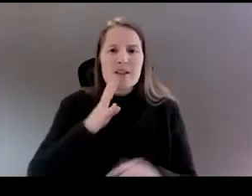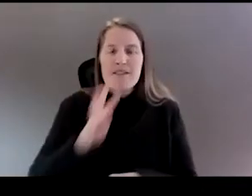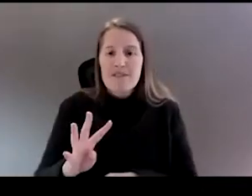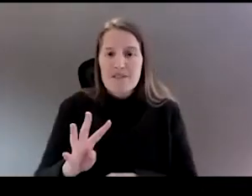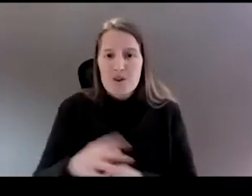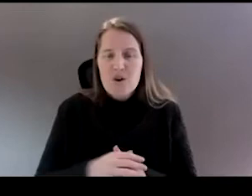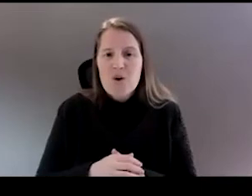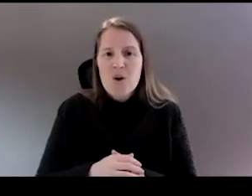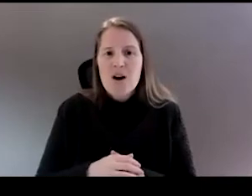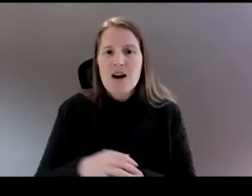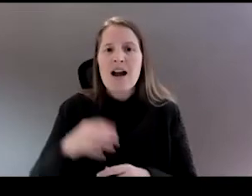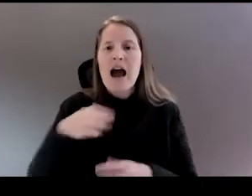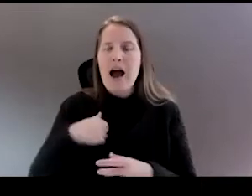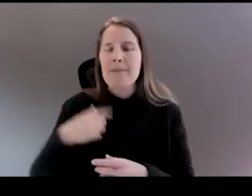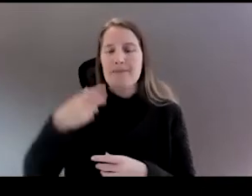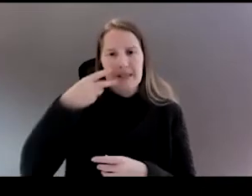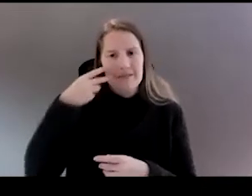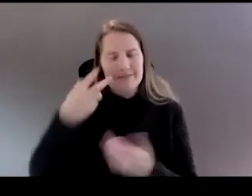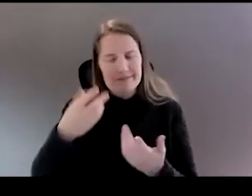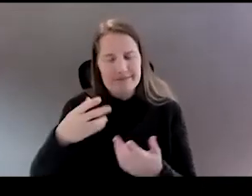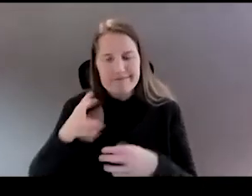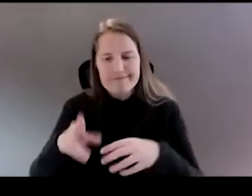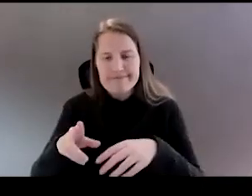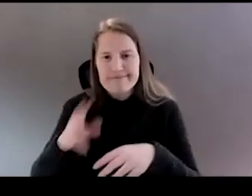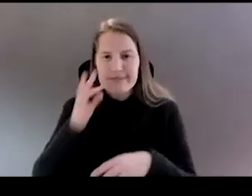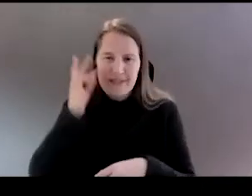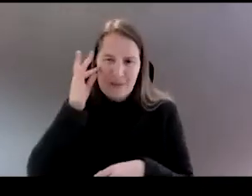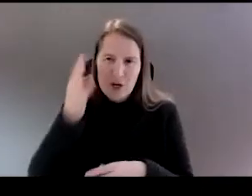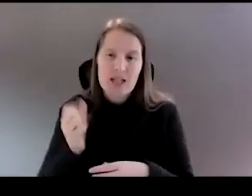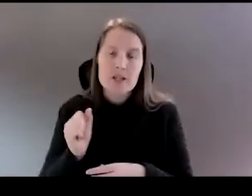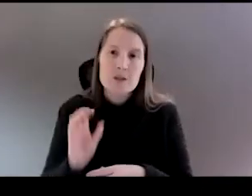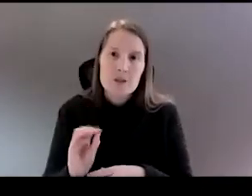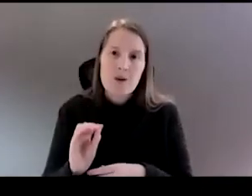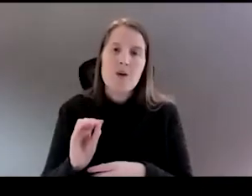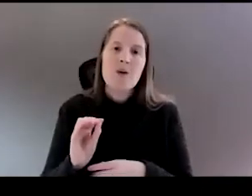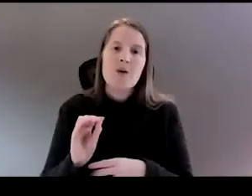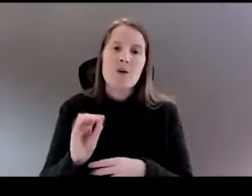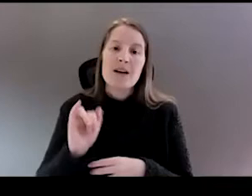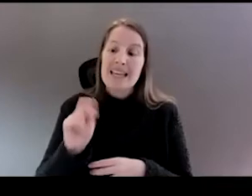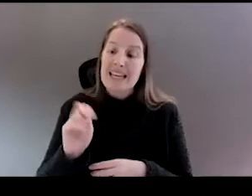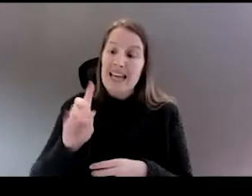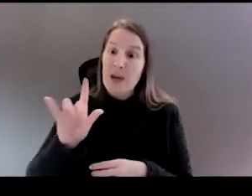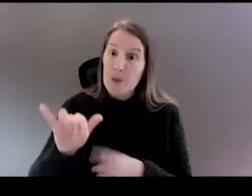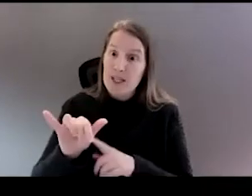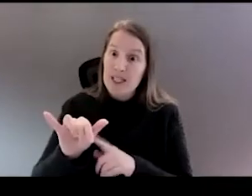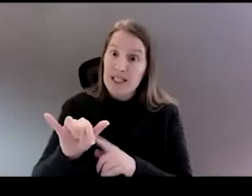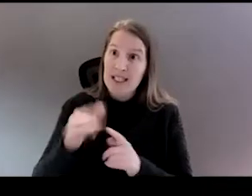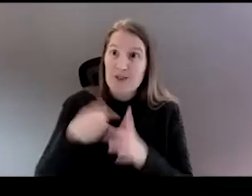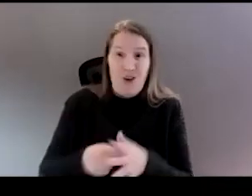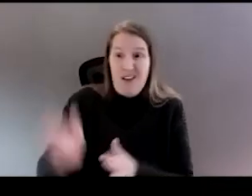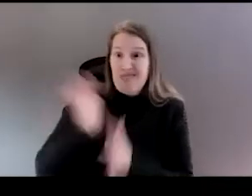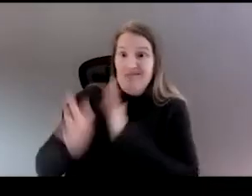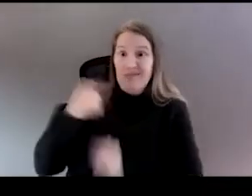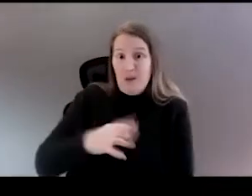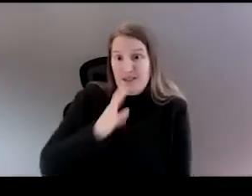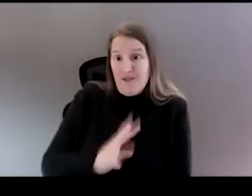American, and so I think inequity for me kind of initiated back then. And for my family, I was